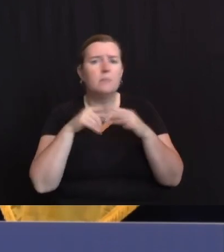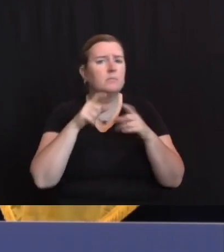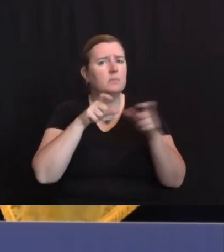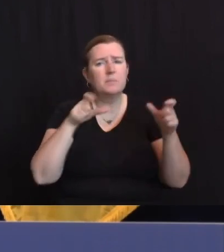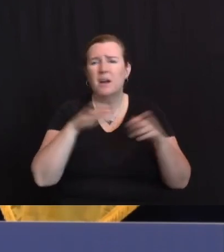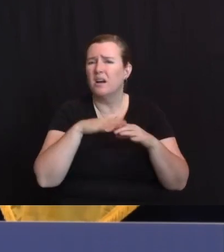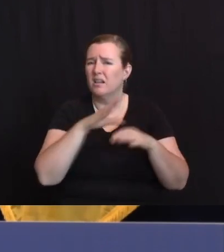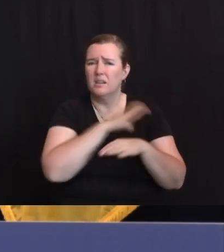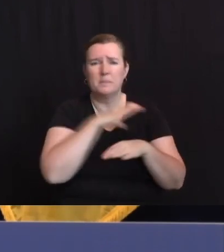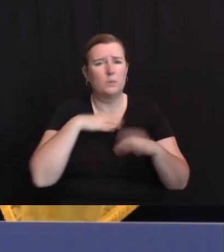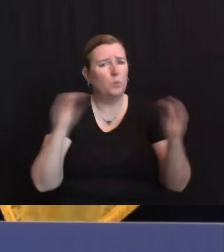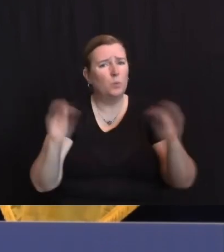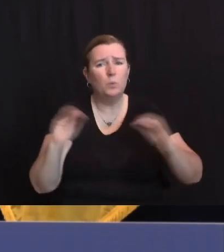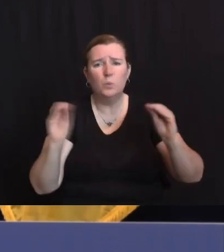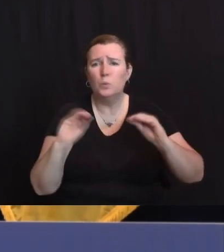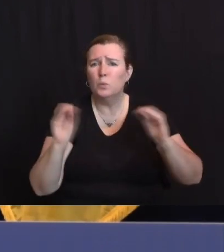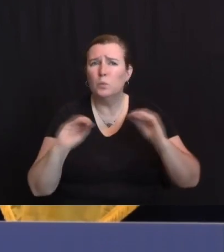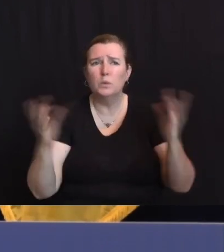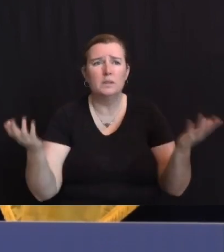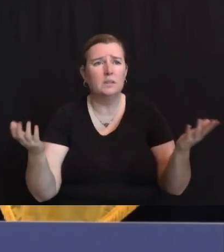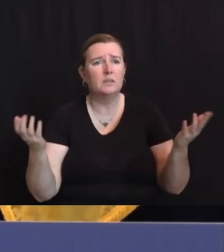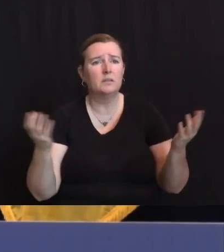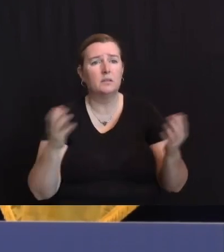were two superstars,